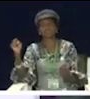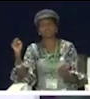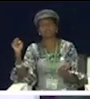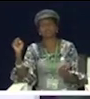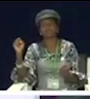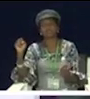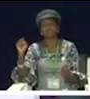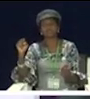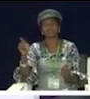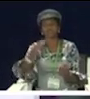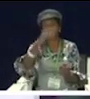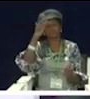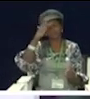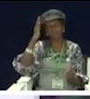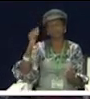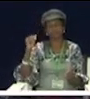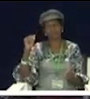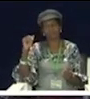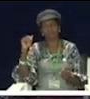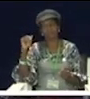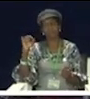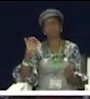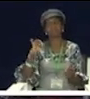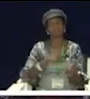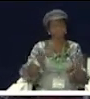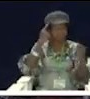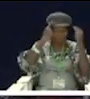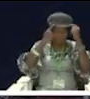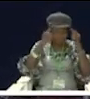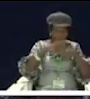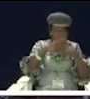You know, I thought about that.